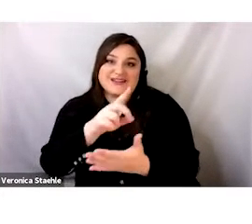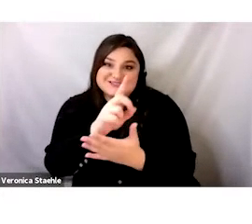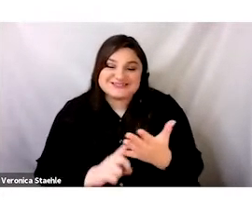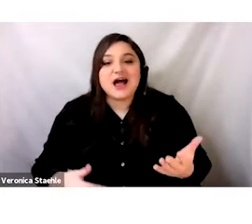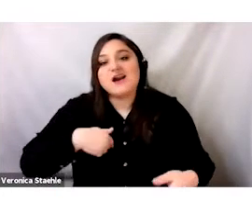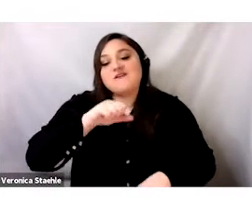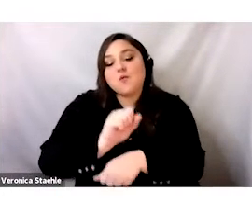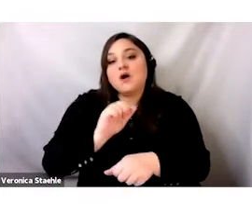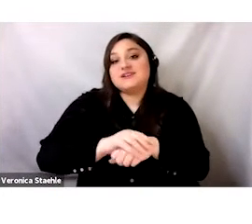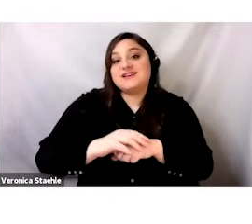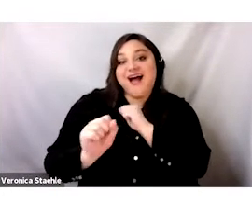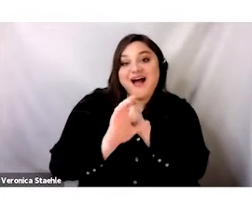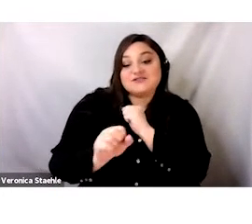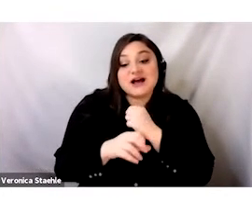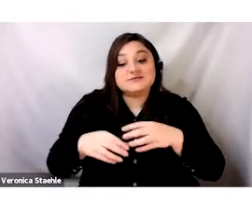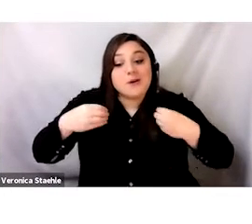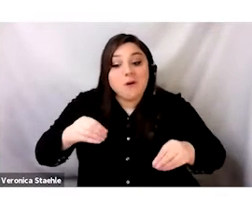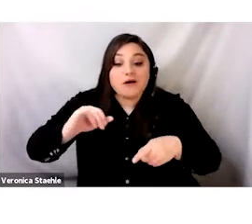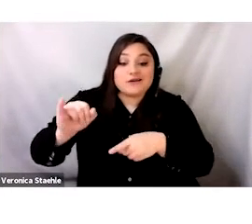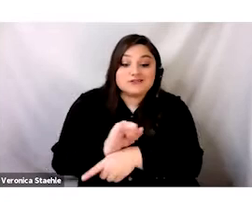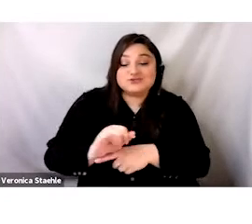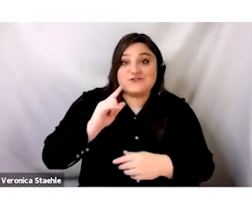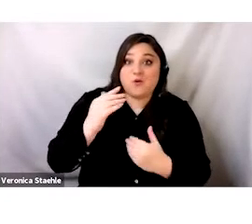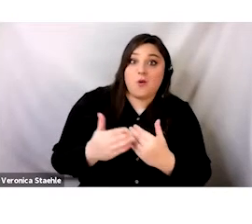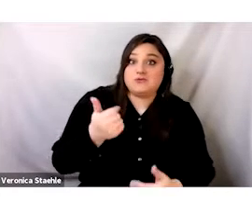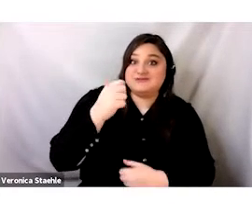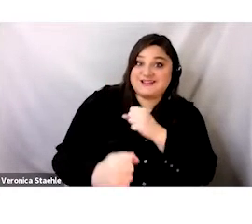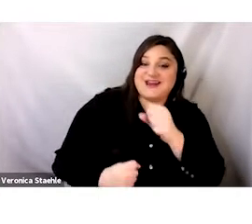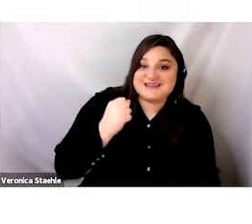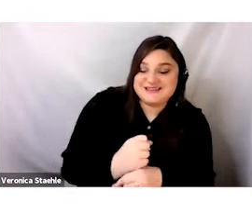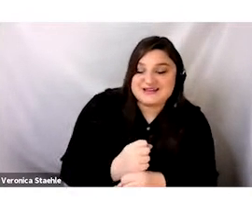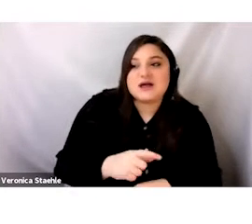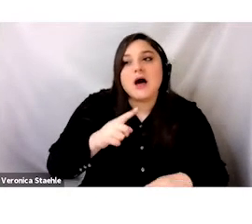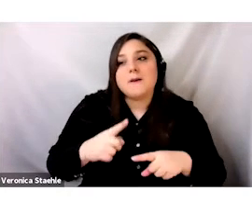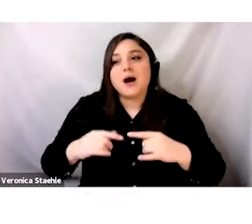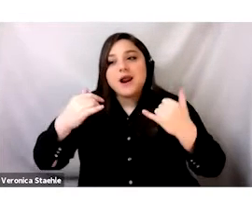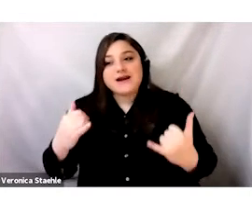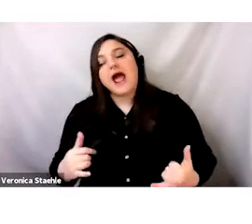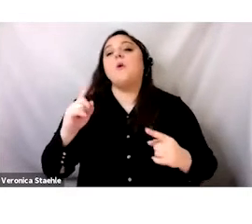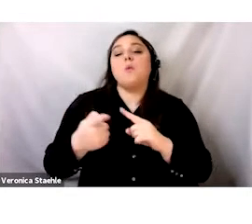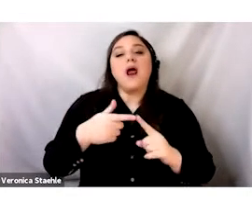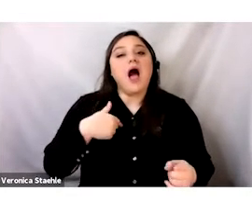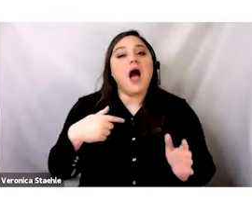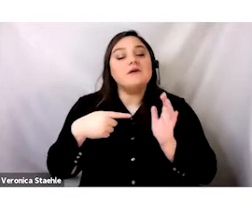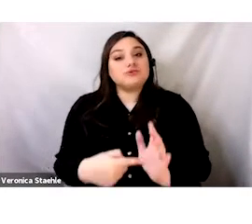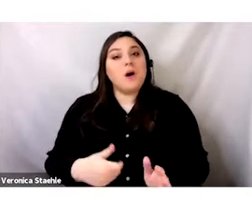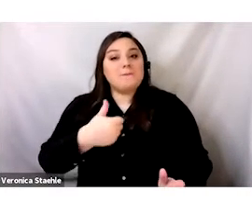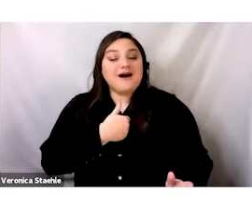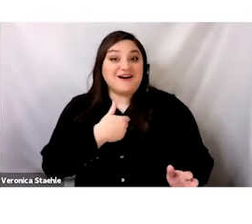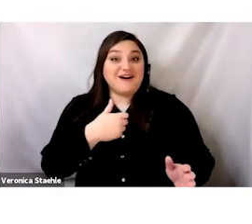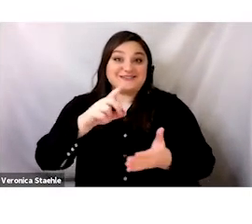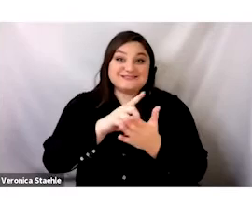10 years. And but now when I tell people designer, I think about it through a different lens, which I'll share in a